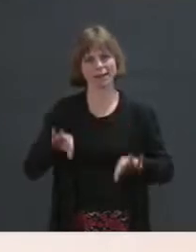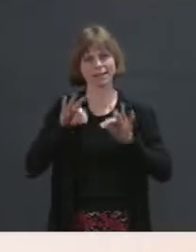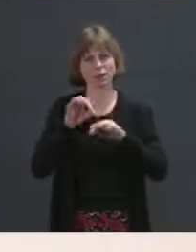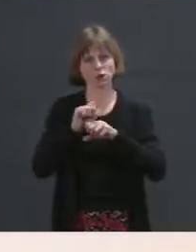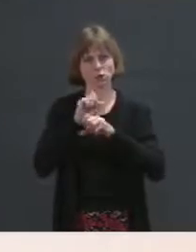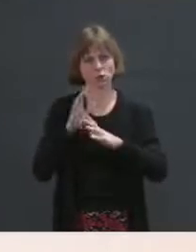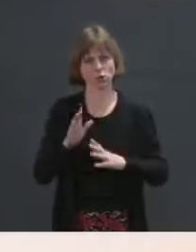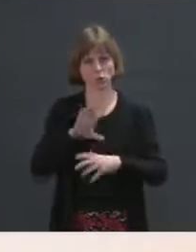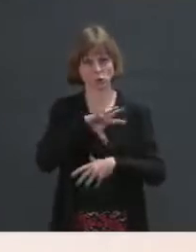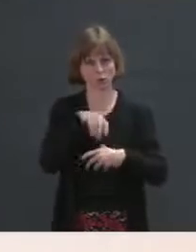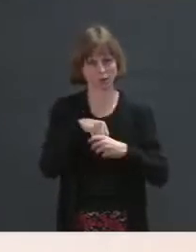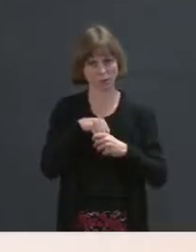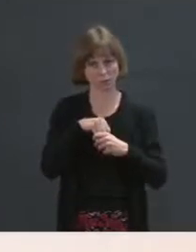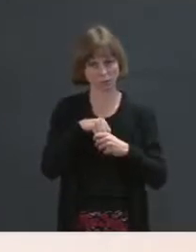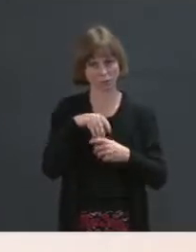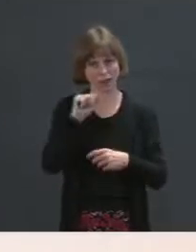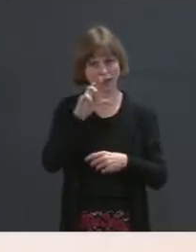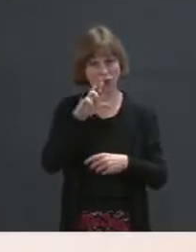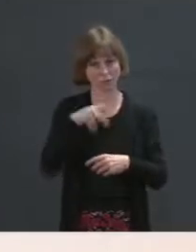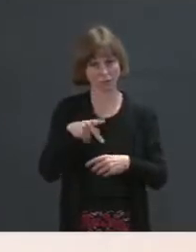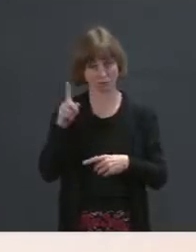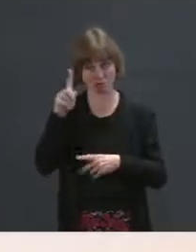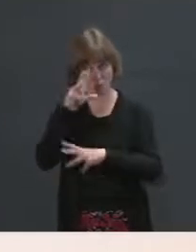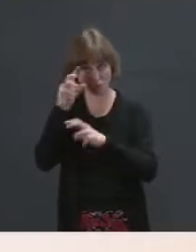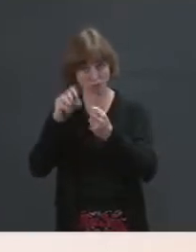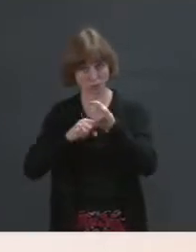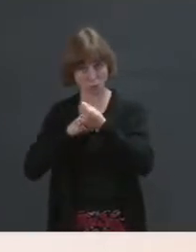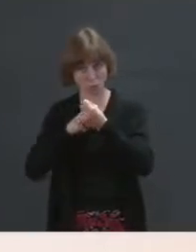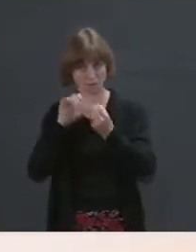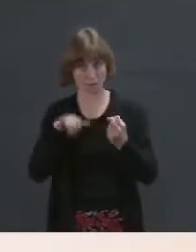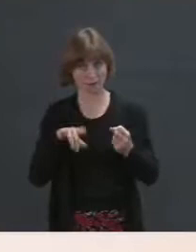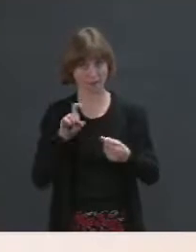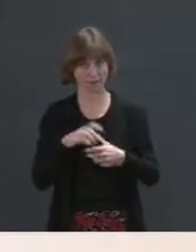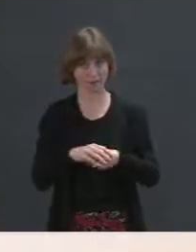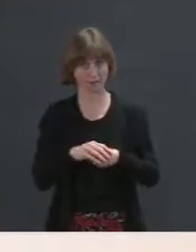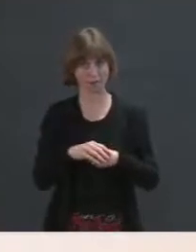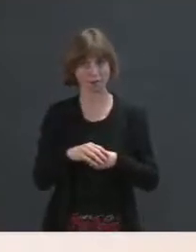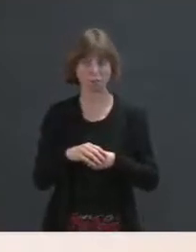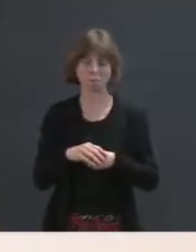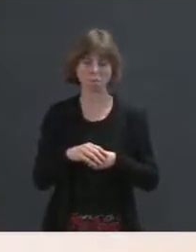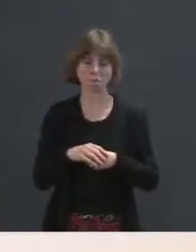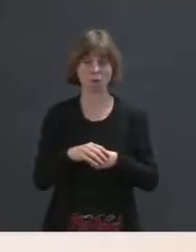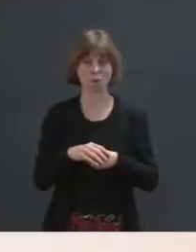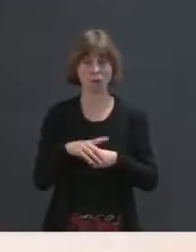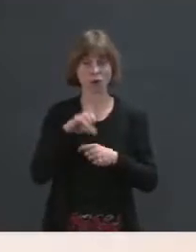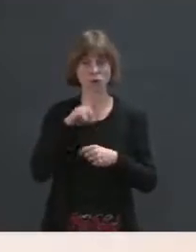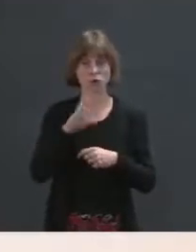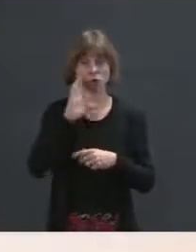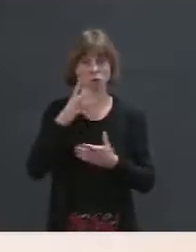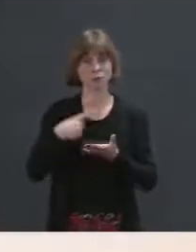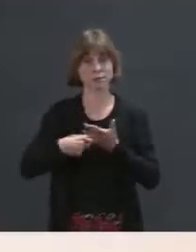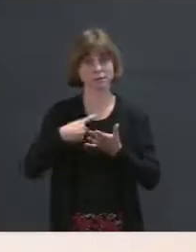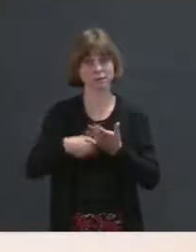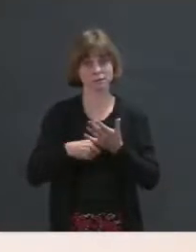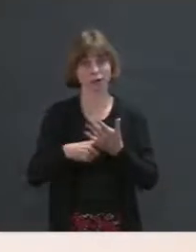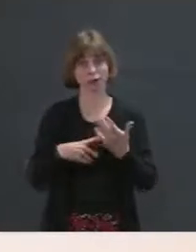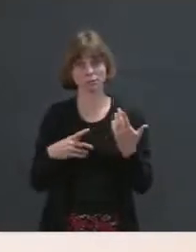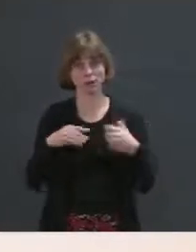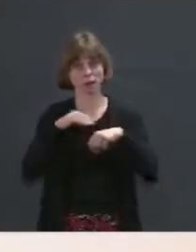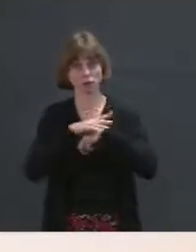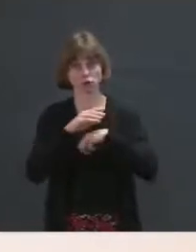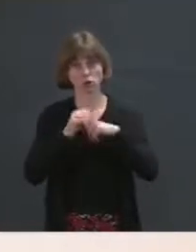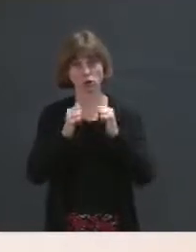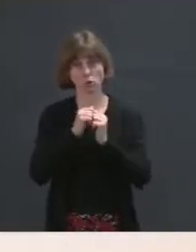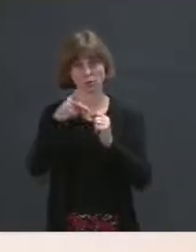it would be wonderful if it could fit. Does the president support that option? I'm sure he'll have discussions and consultations with Speaker Pelosi,